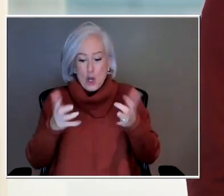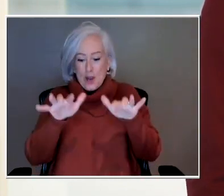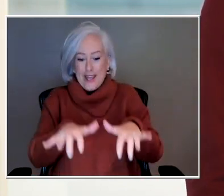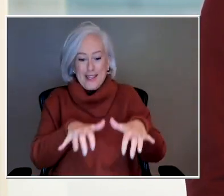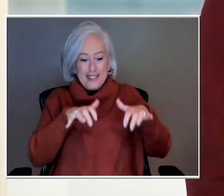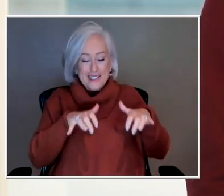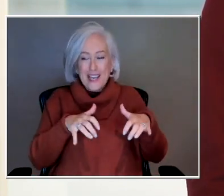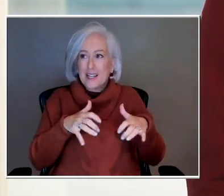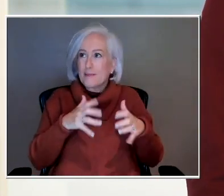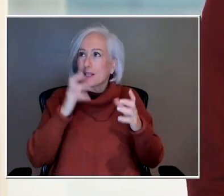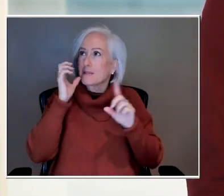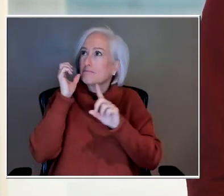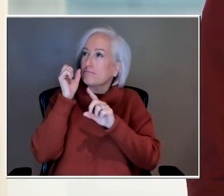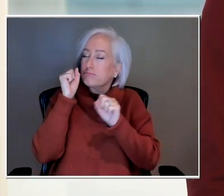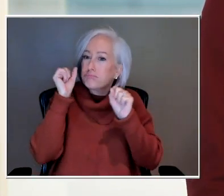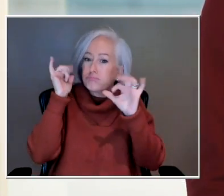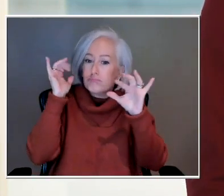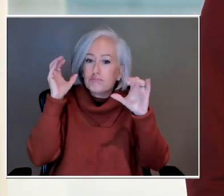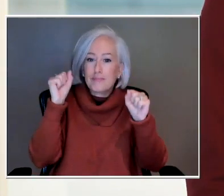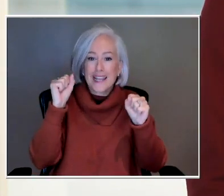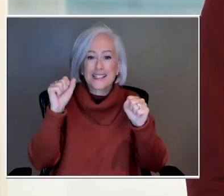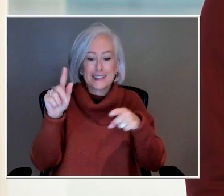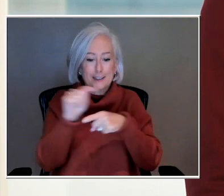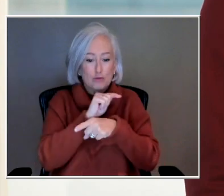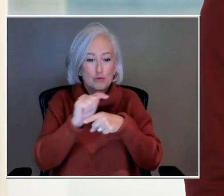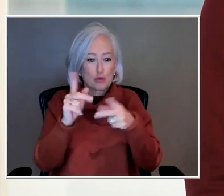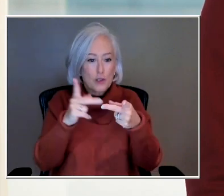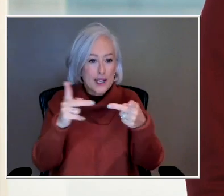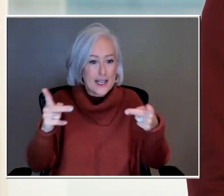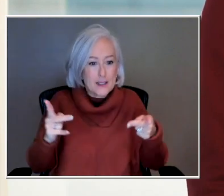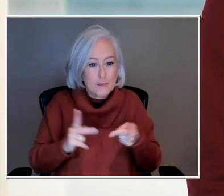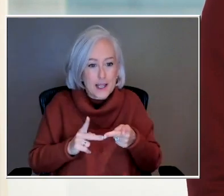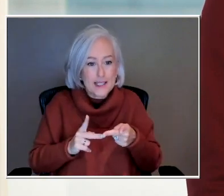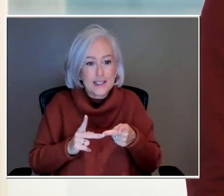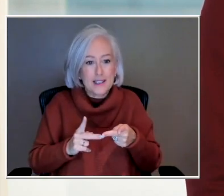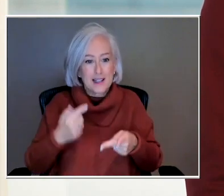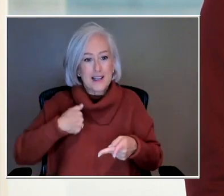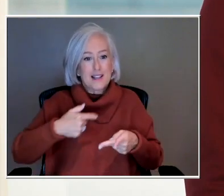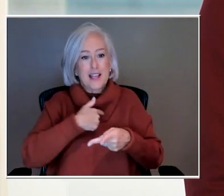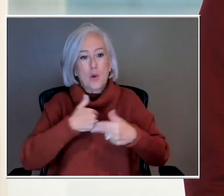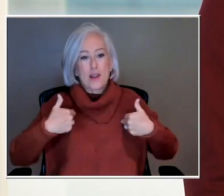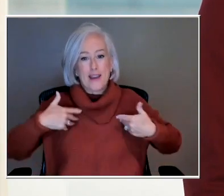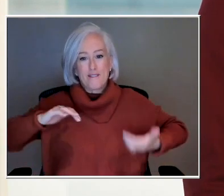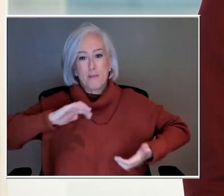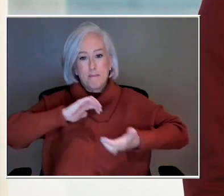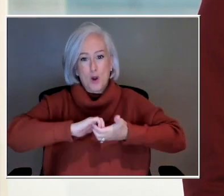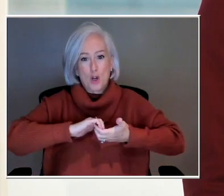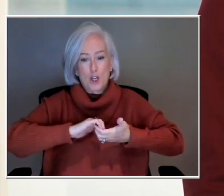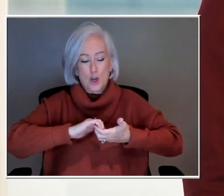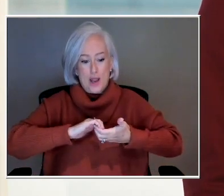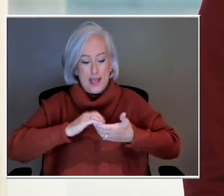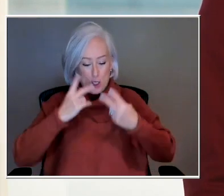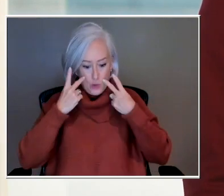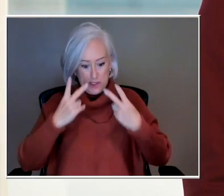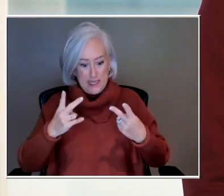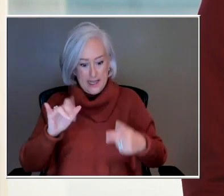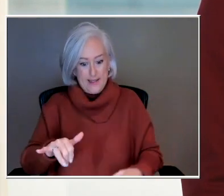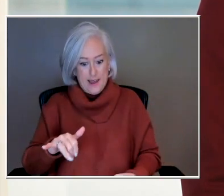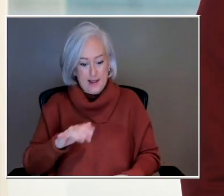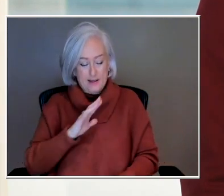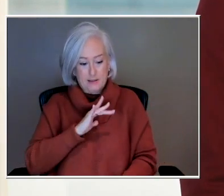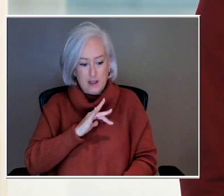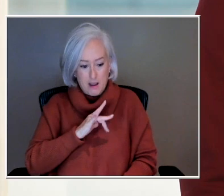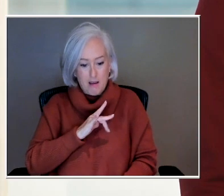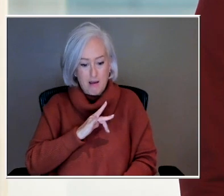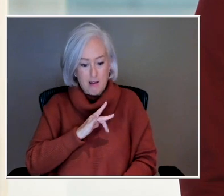we're obviously now partnered with the health system on, and you can't unsee it. And people are going to need to